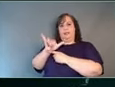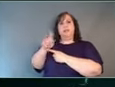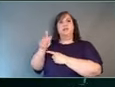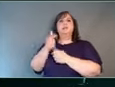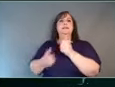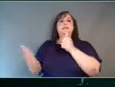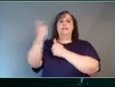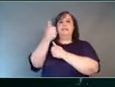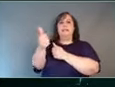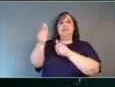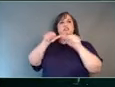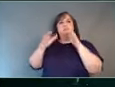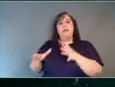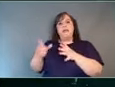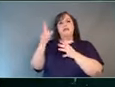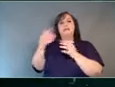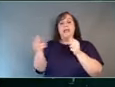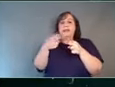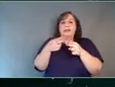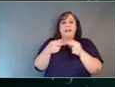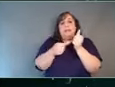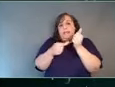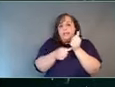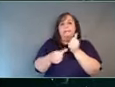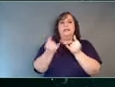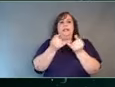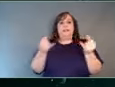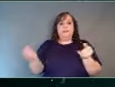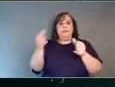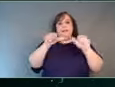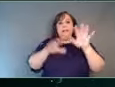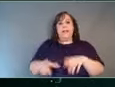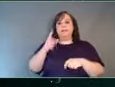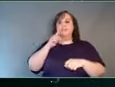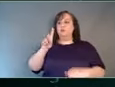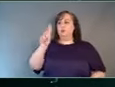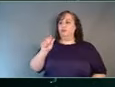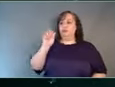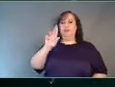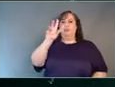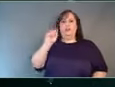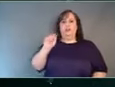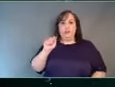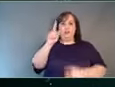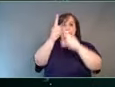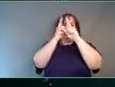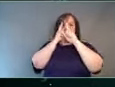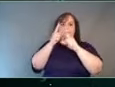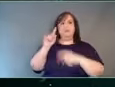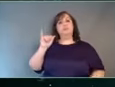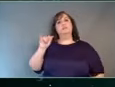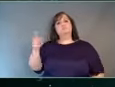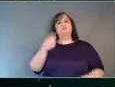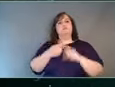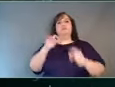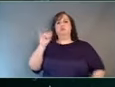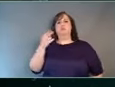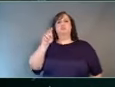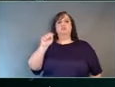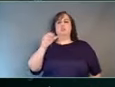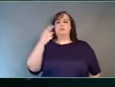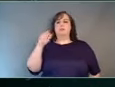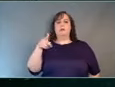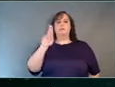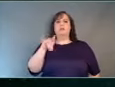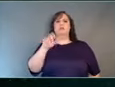NASA have so many spacecraft studying these objects? Aren't all asteroids the same? That is a great question,